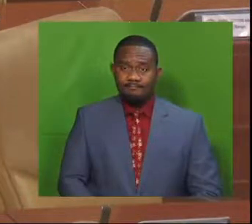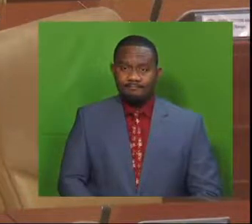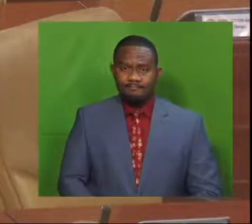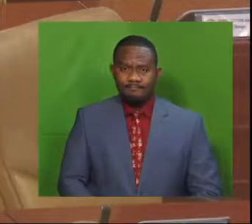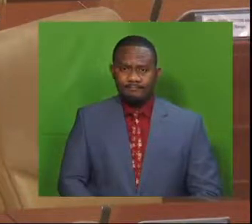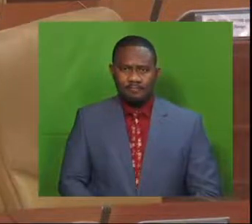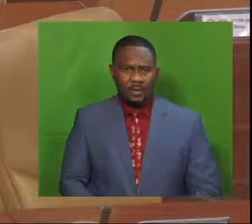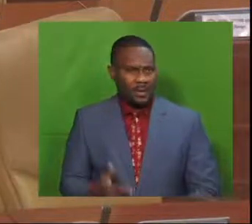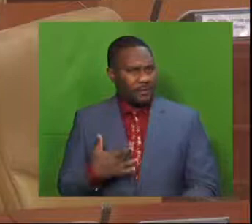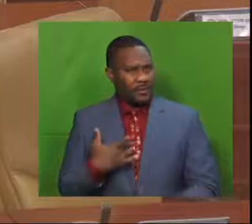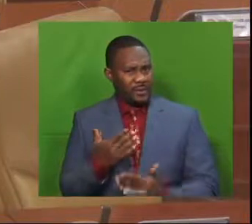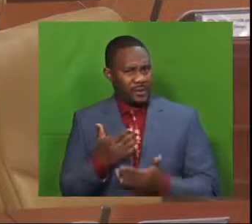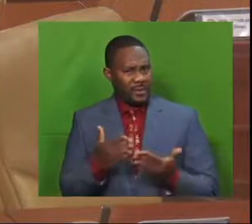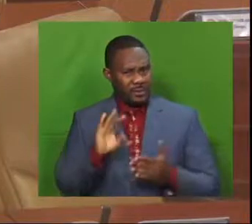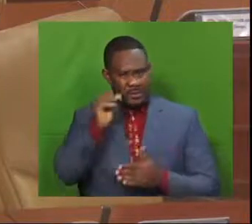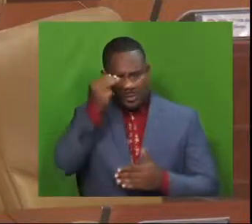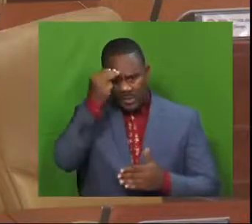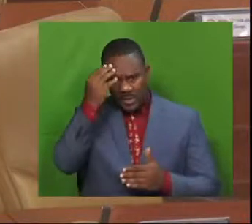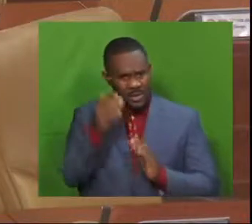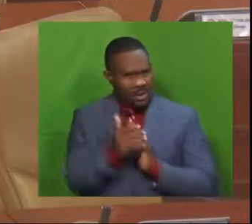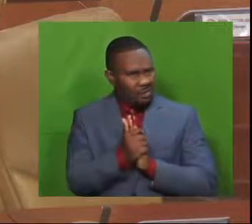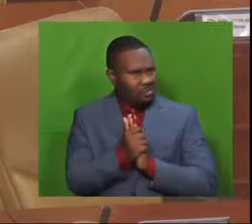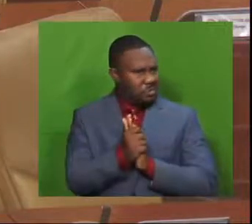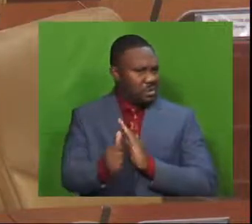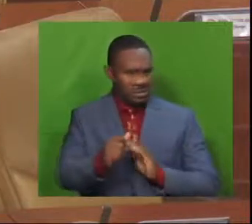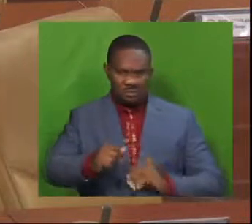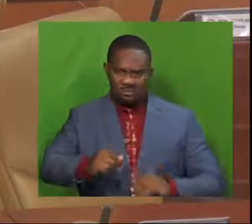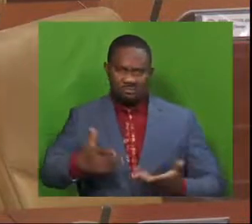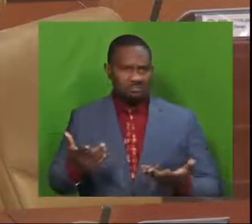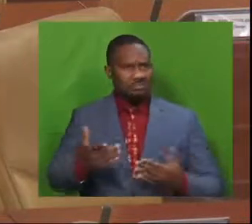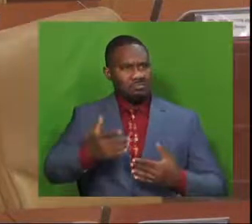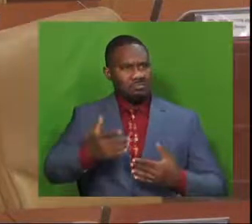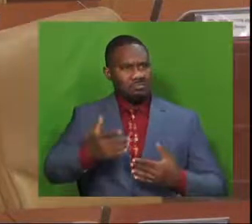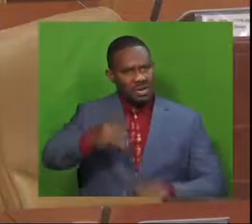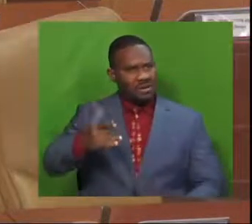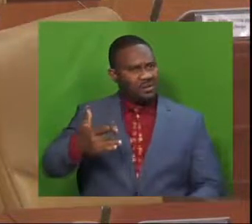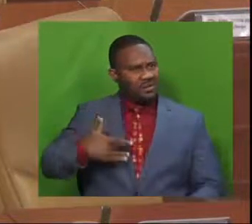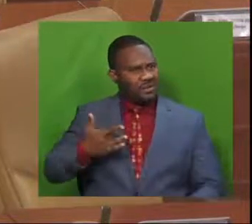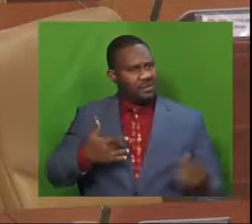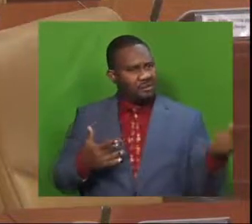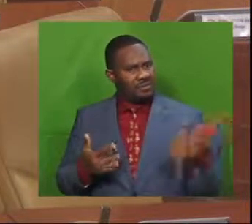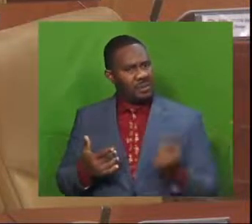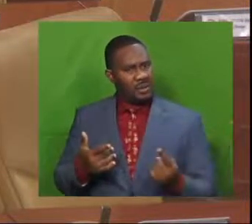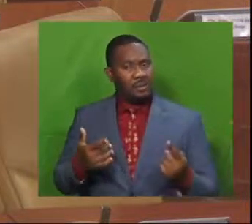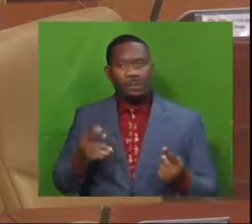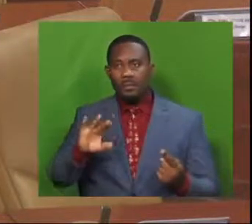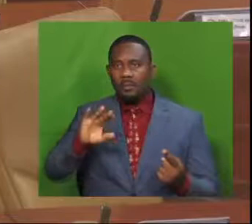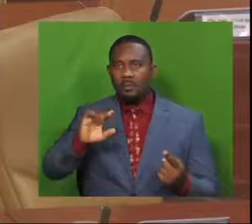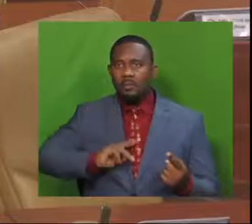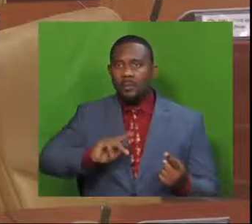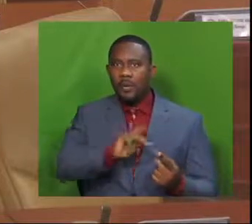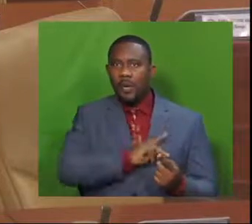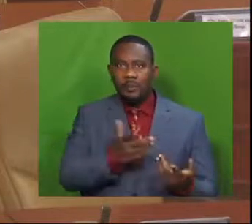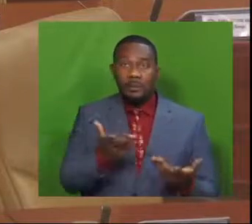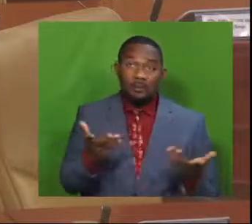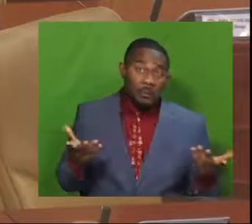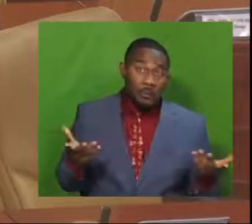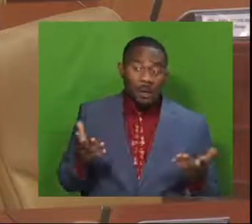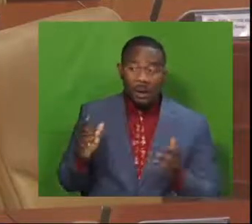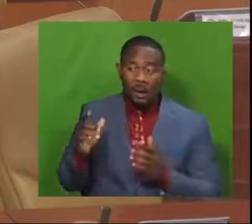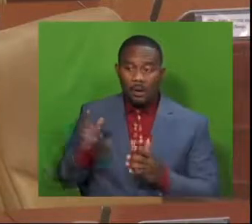ministers who can decide on what terms they work with Parliament, when our standing orders are very